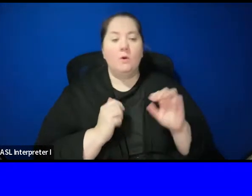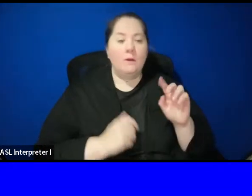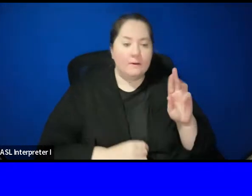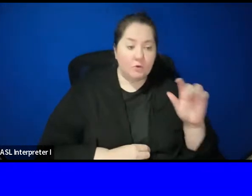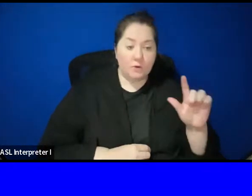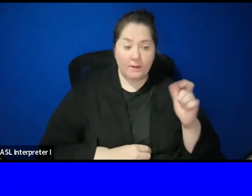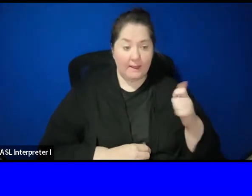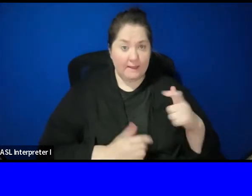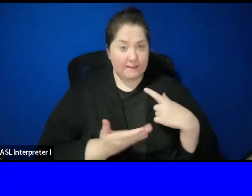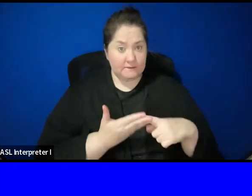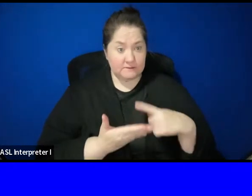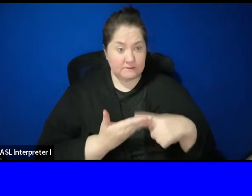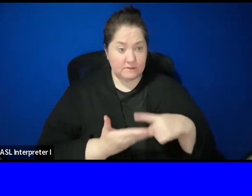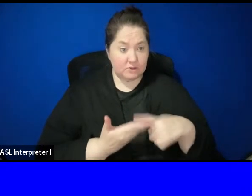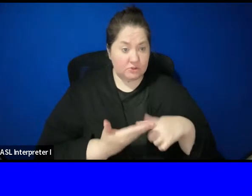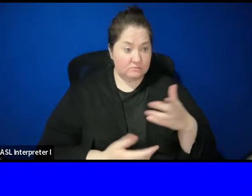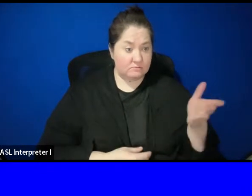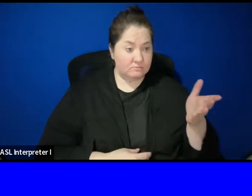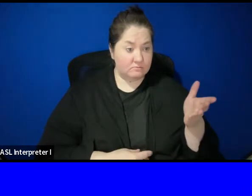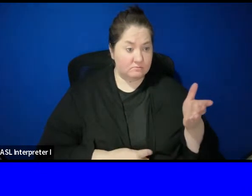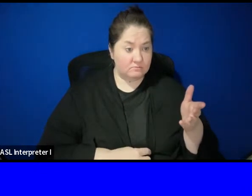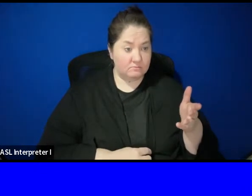there discussion?